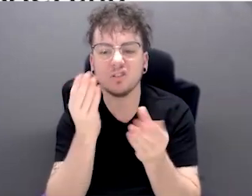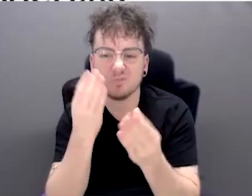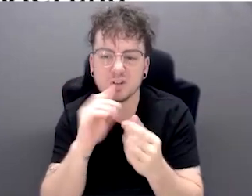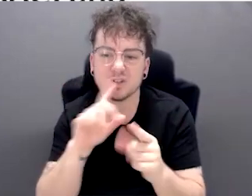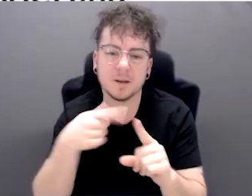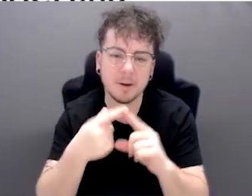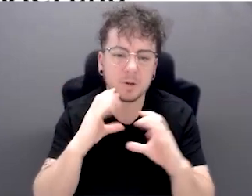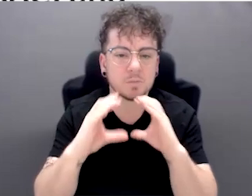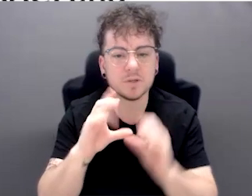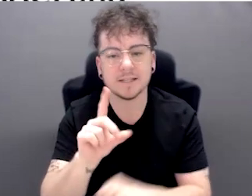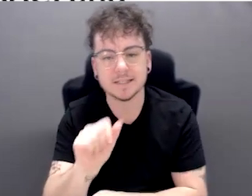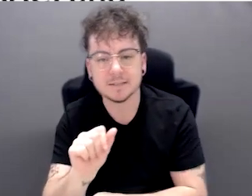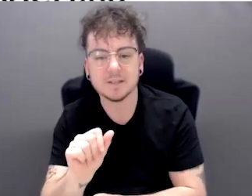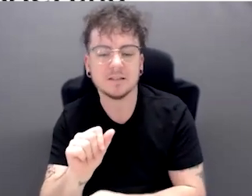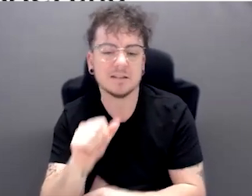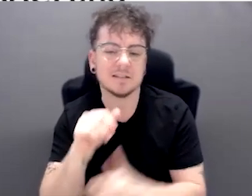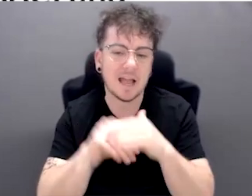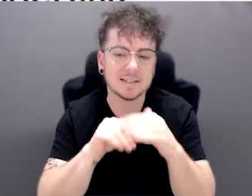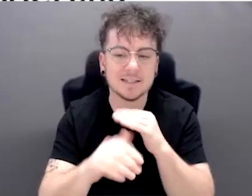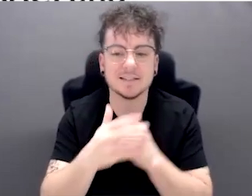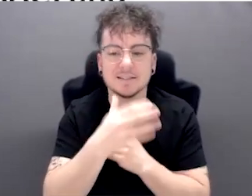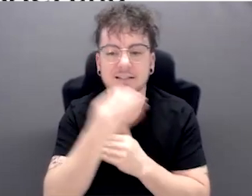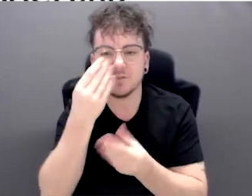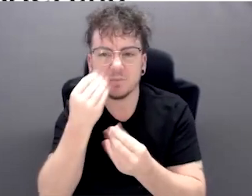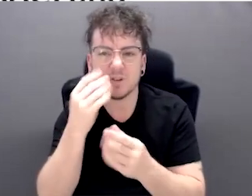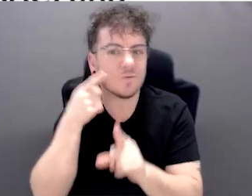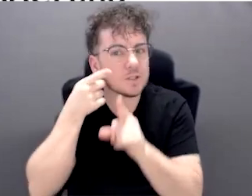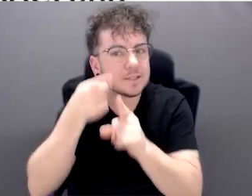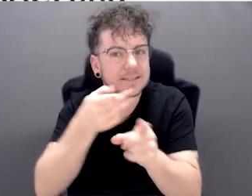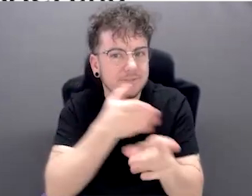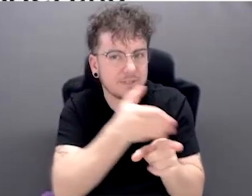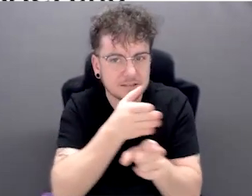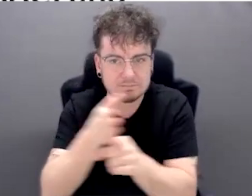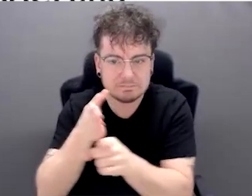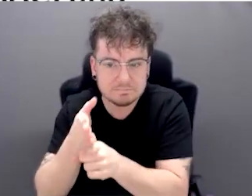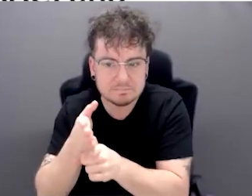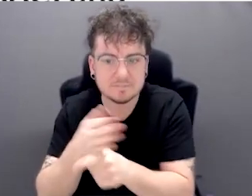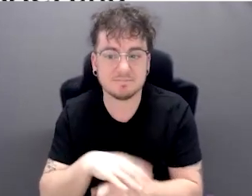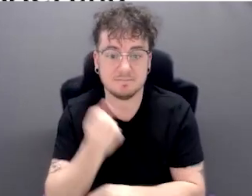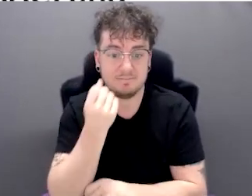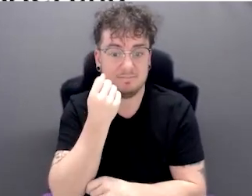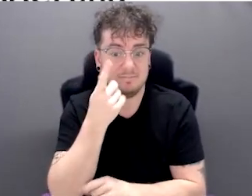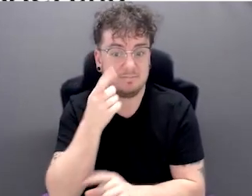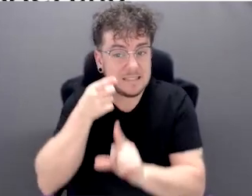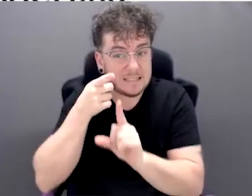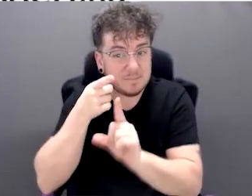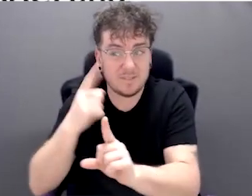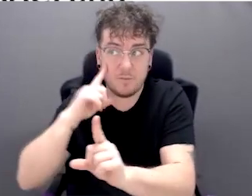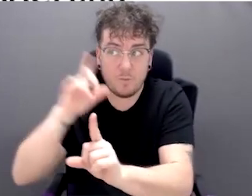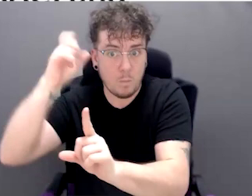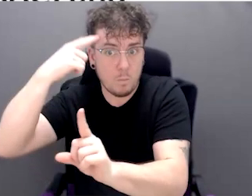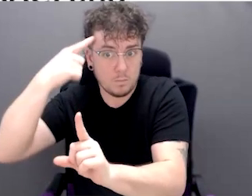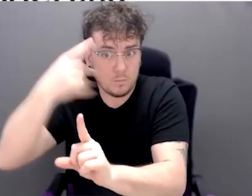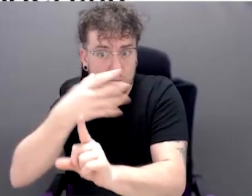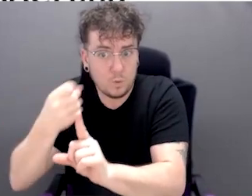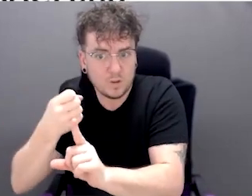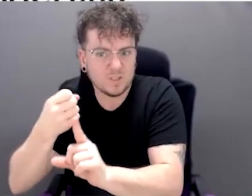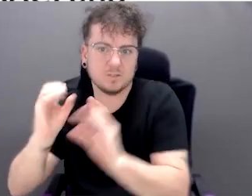communication access and information for specific sectors. However, there is no information specific to employers.